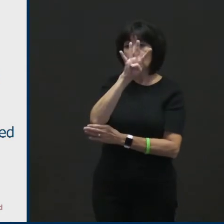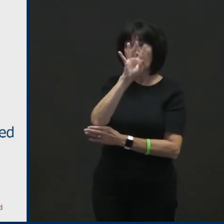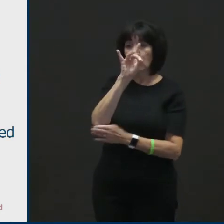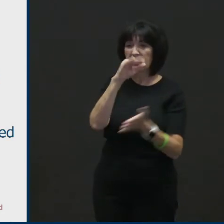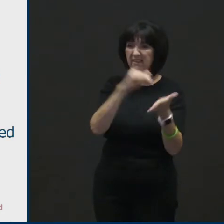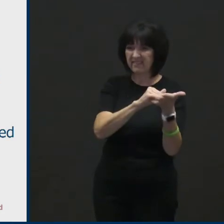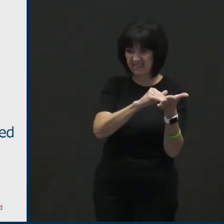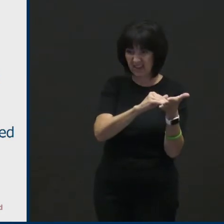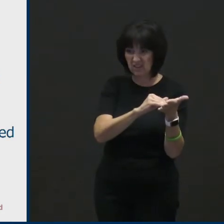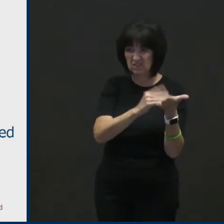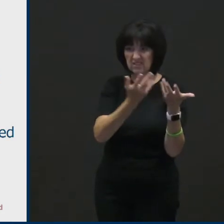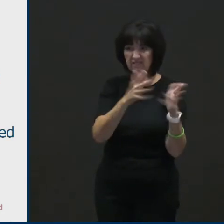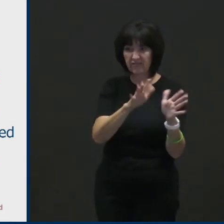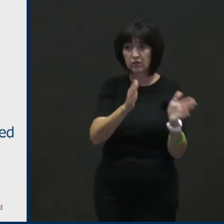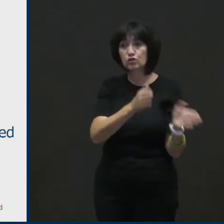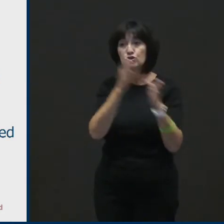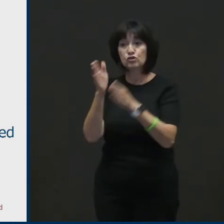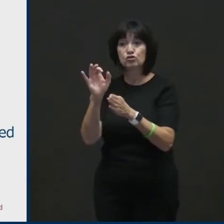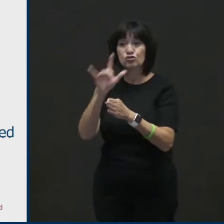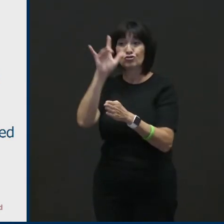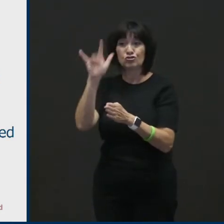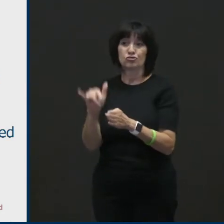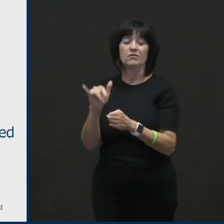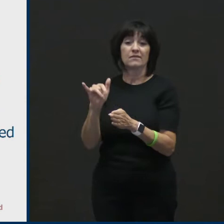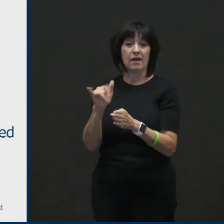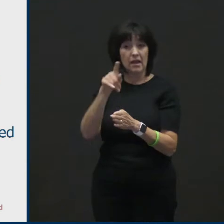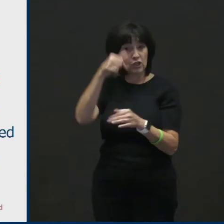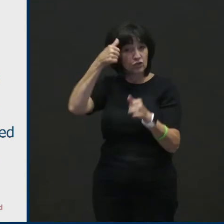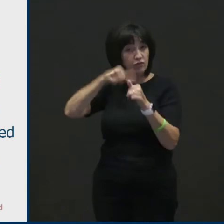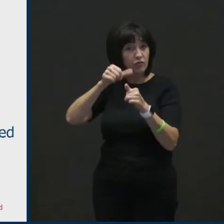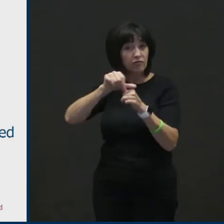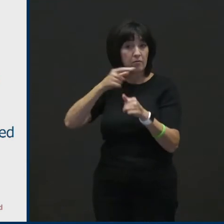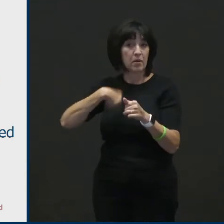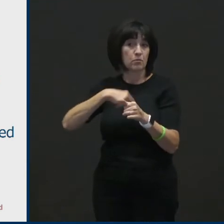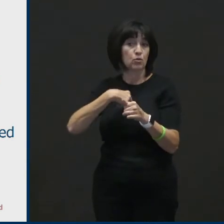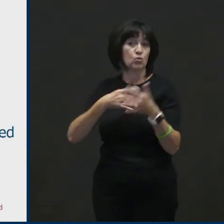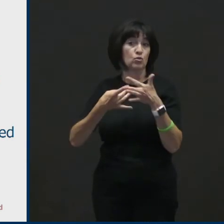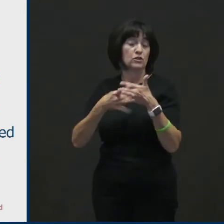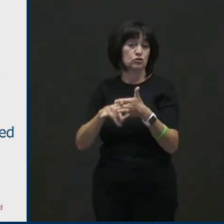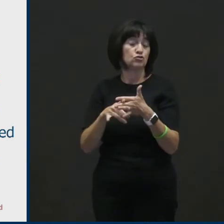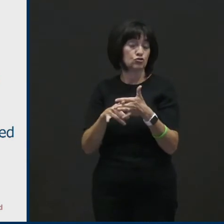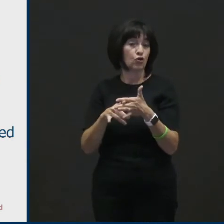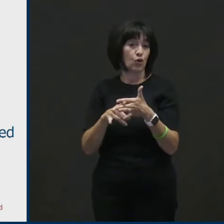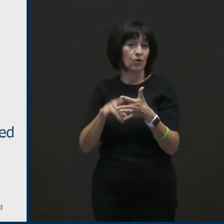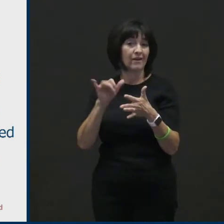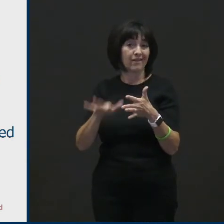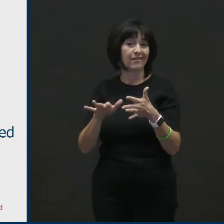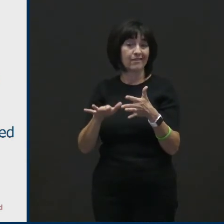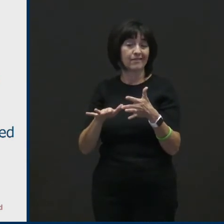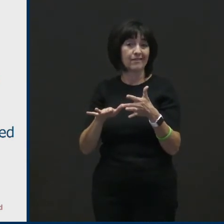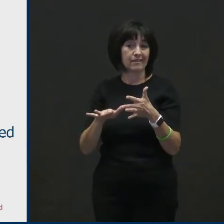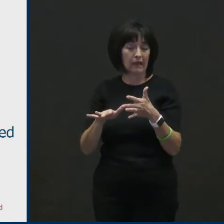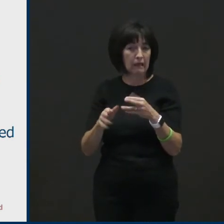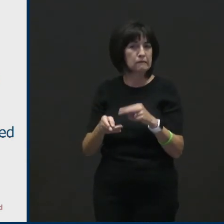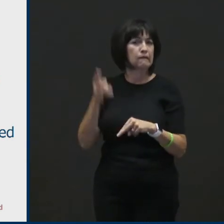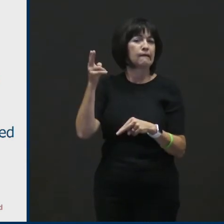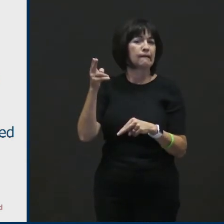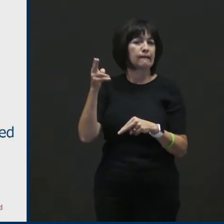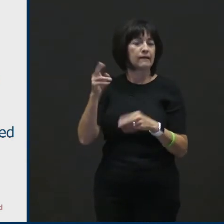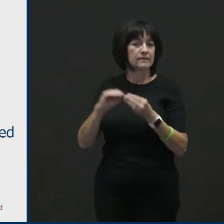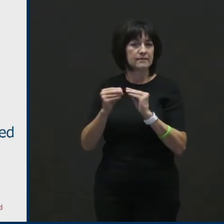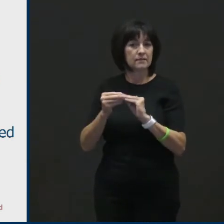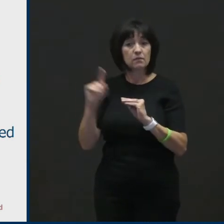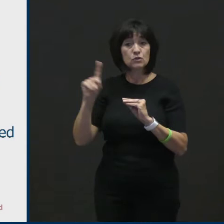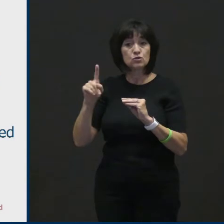July, if you remember, we started July with the I'll say the spike at the beach. In some of